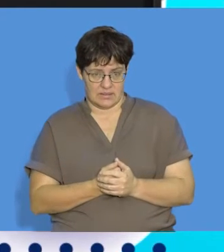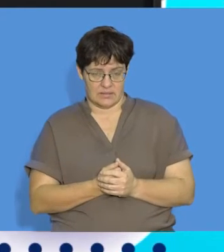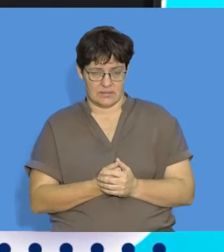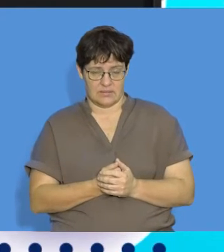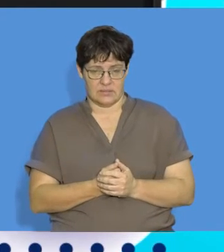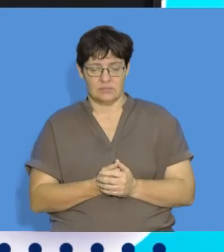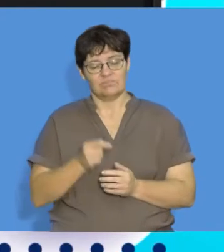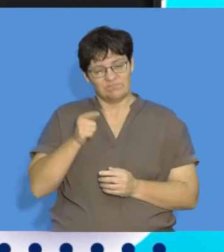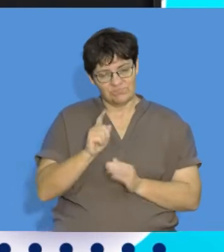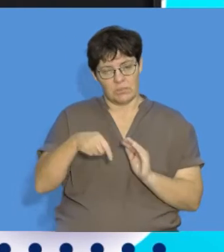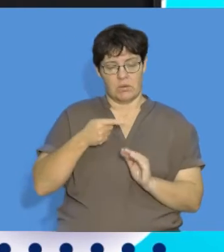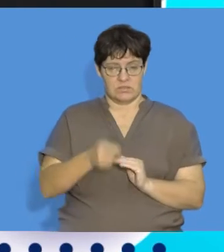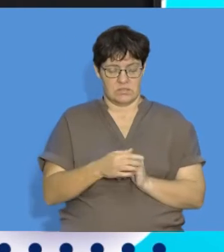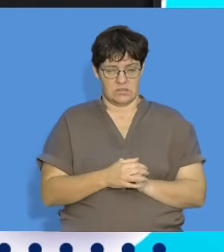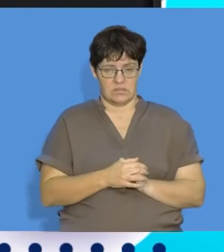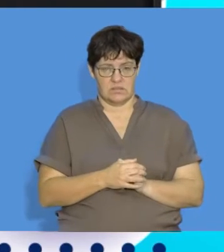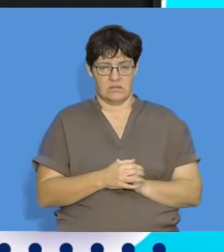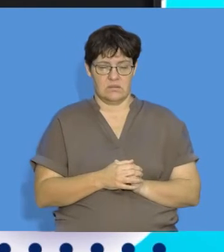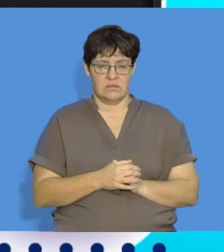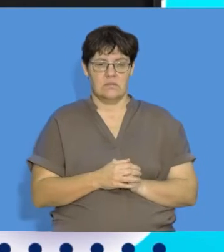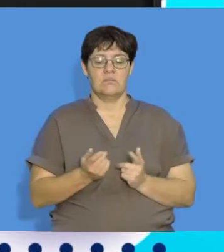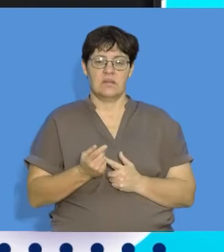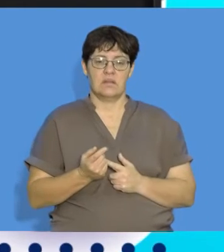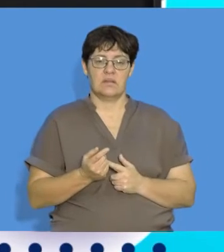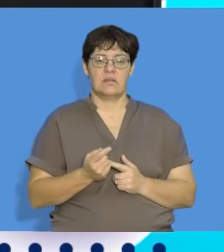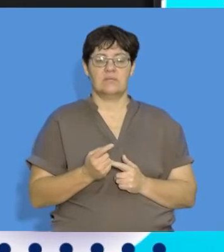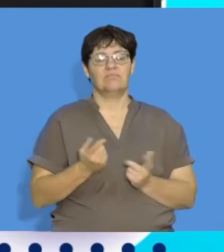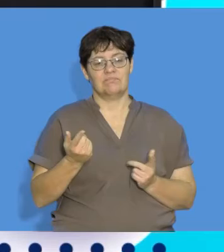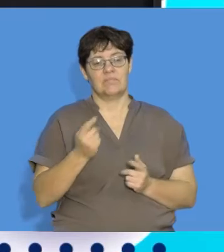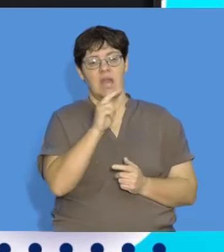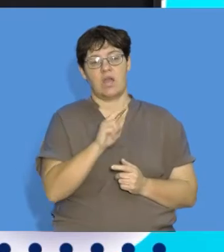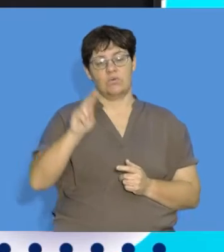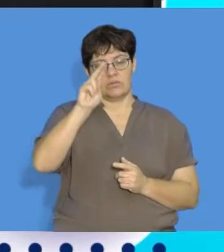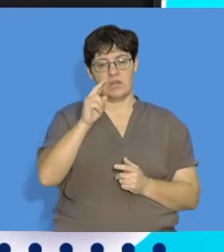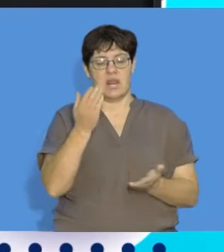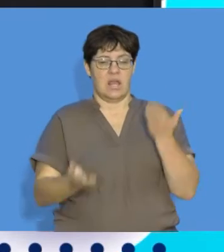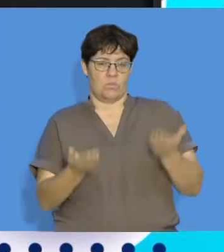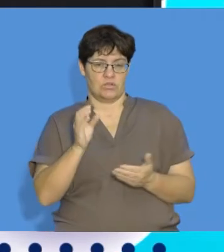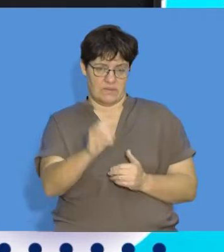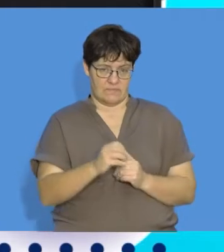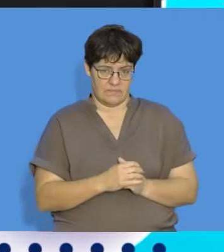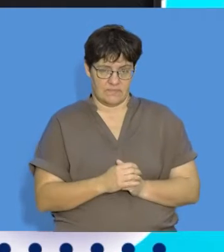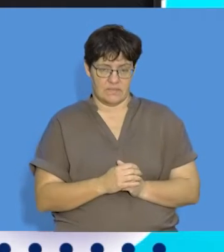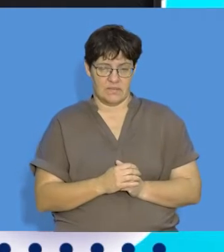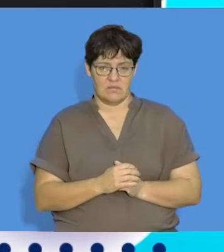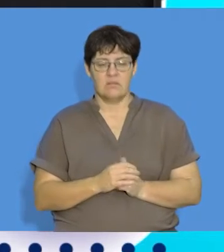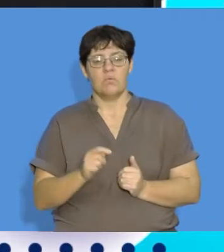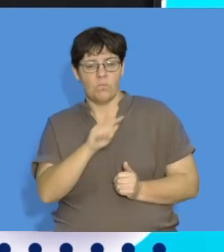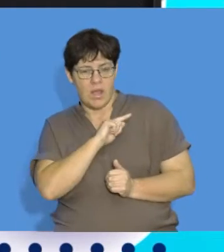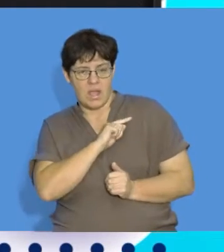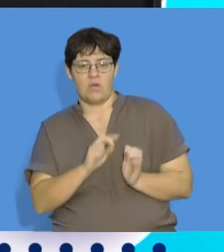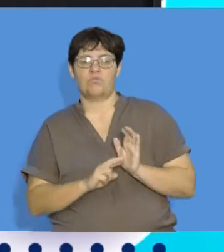that's what this is all about. So this is the other type of a quadratic equation that we can use